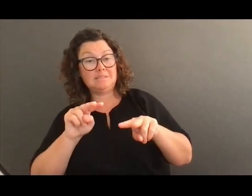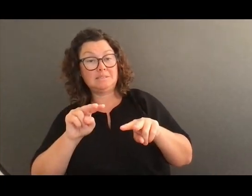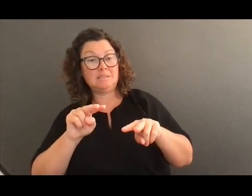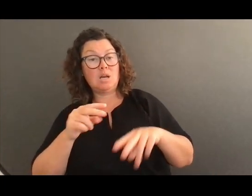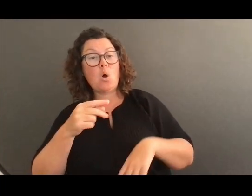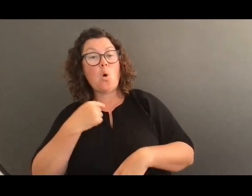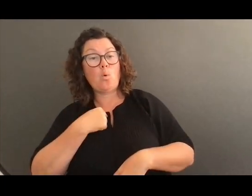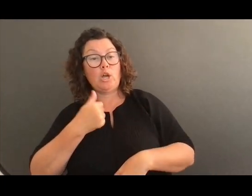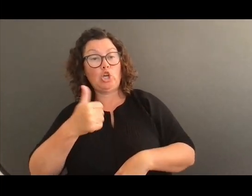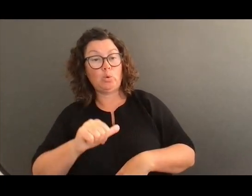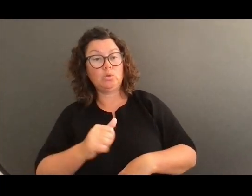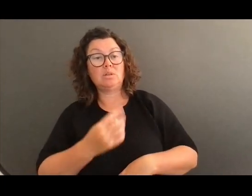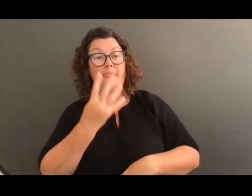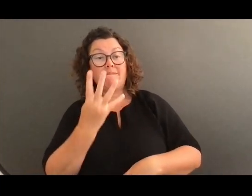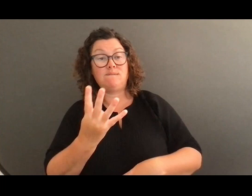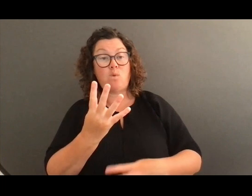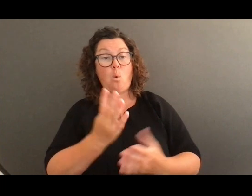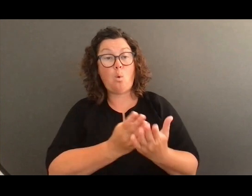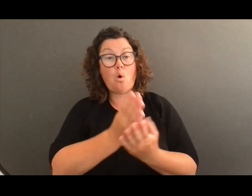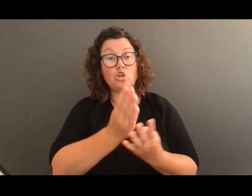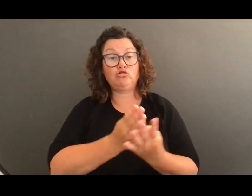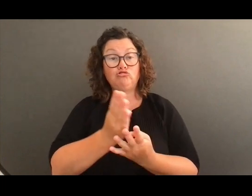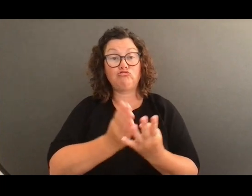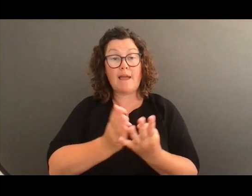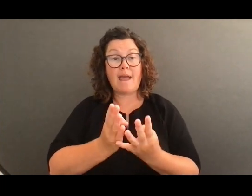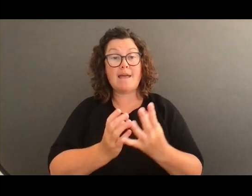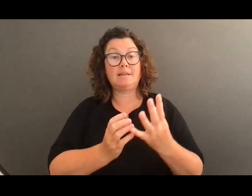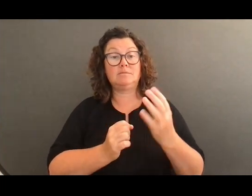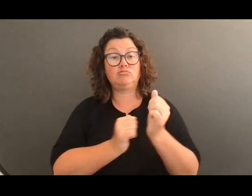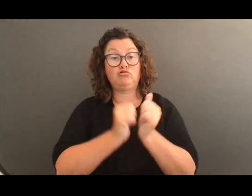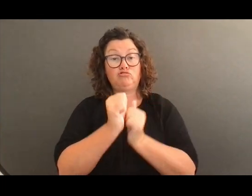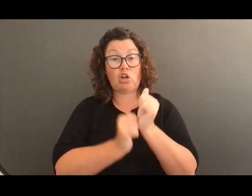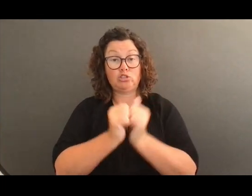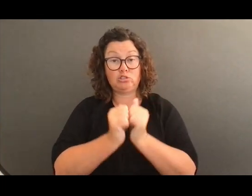And I'm just going to explain a little bit about that to you now.